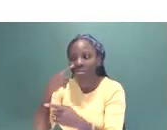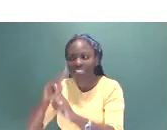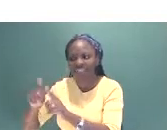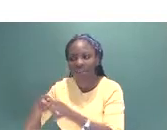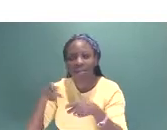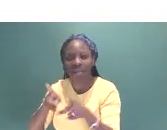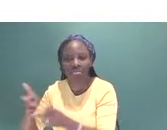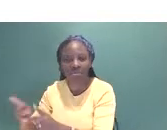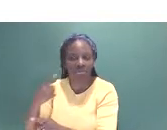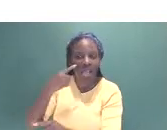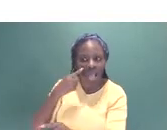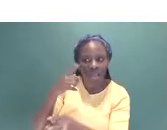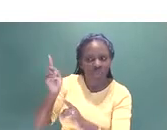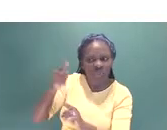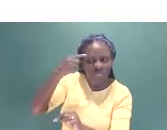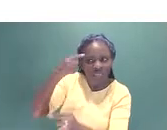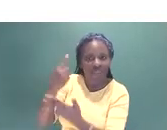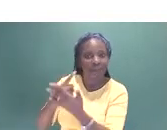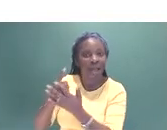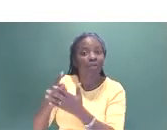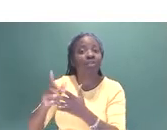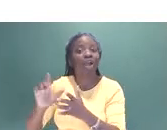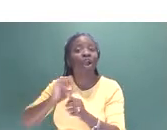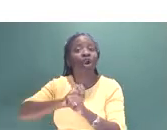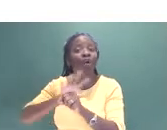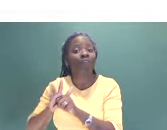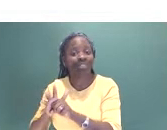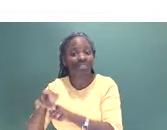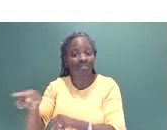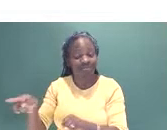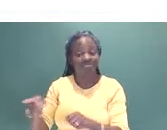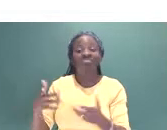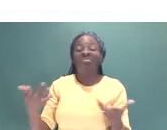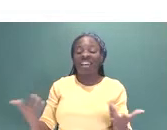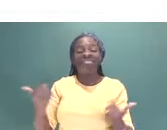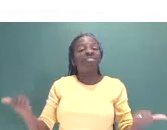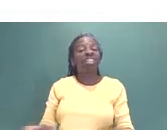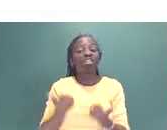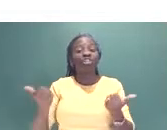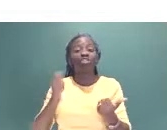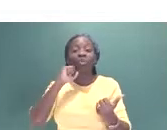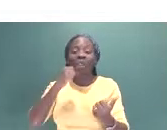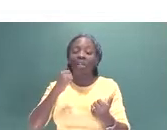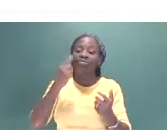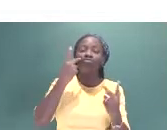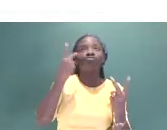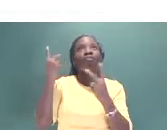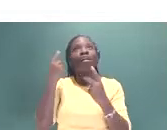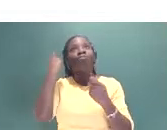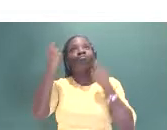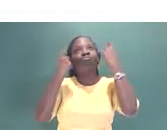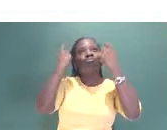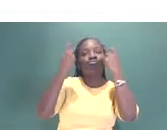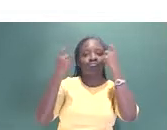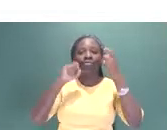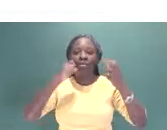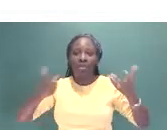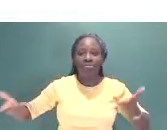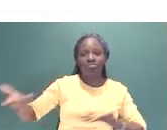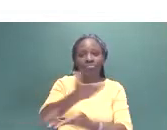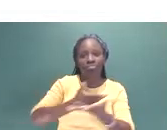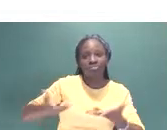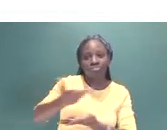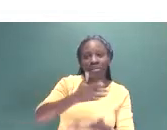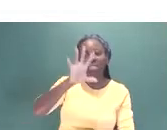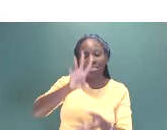thought about COVID. And then there'll be some reflections and some drawing together and some question and answer